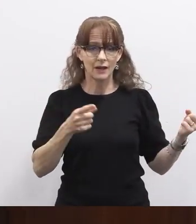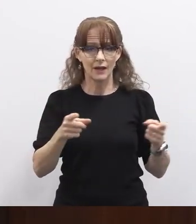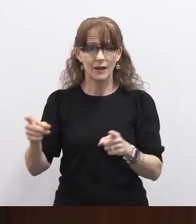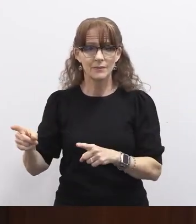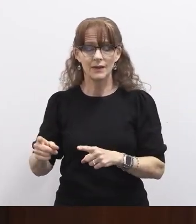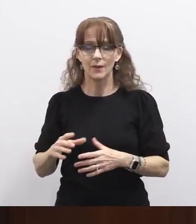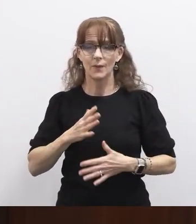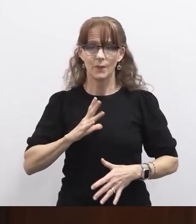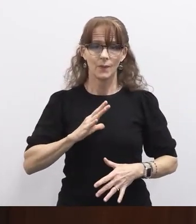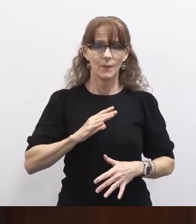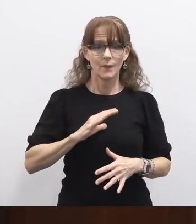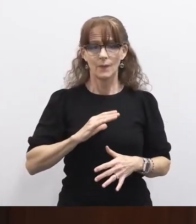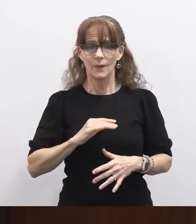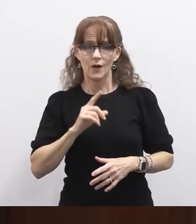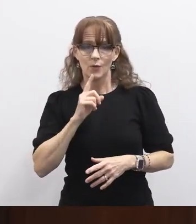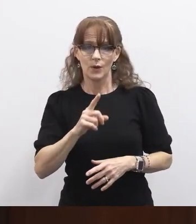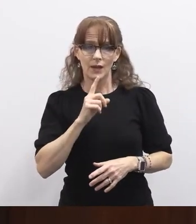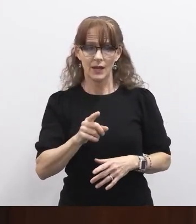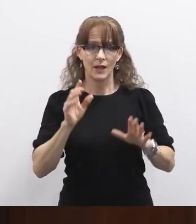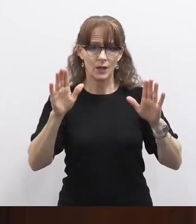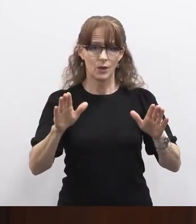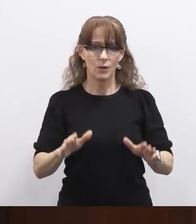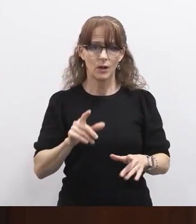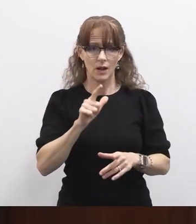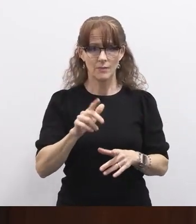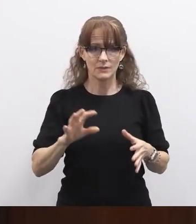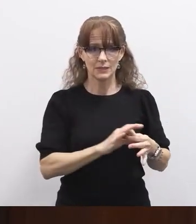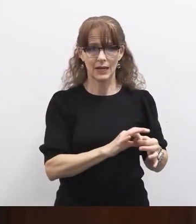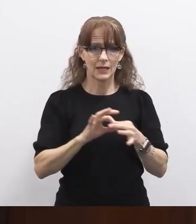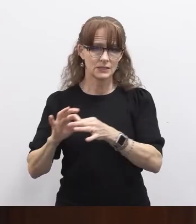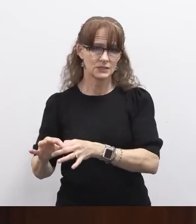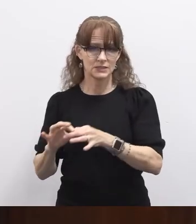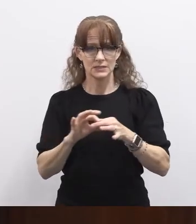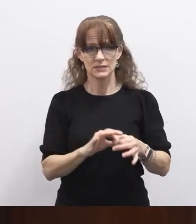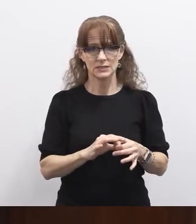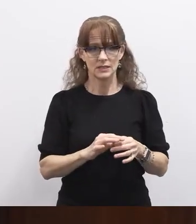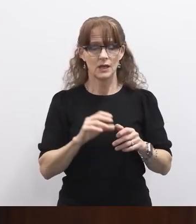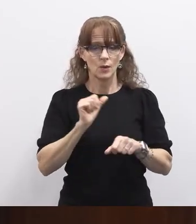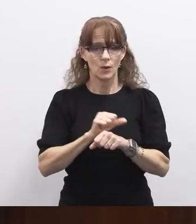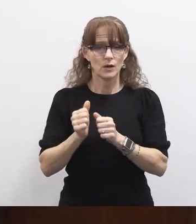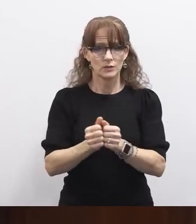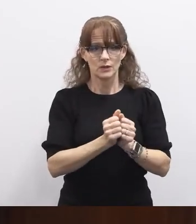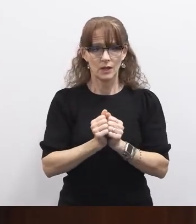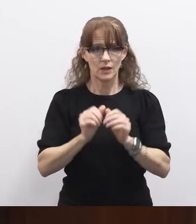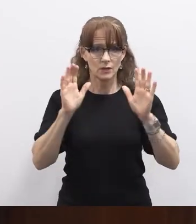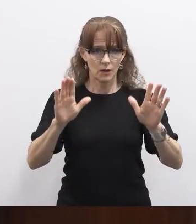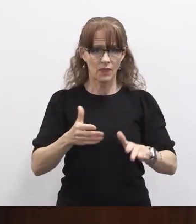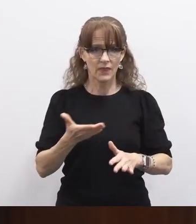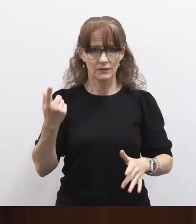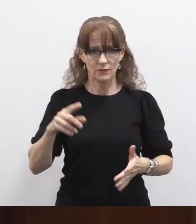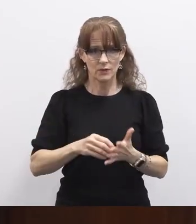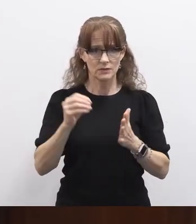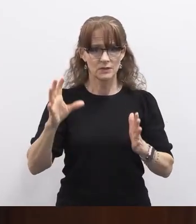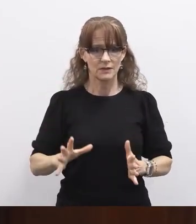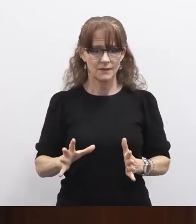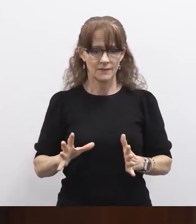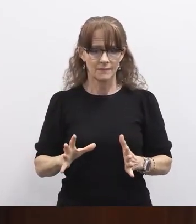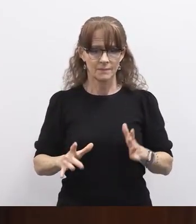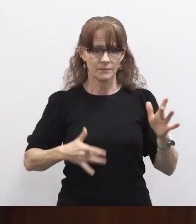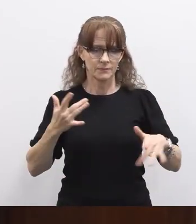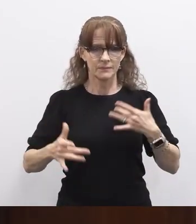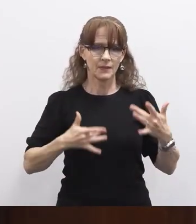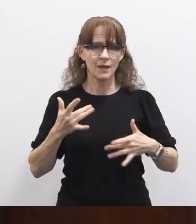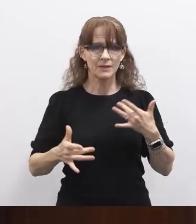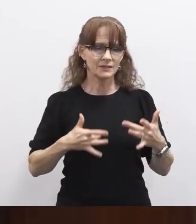fruition, because it's one of those really wonderful Long Beach connections. And when we can work together, we can do great things for students. So I am super excited.